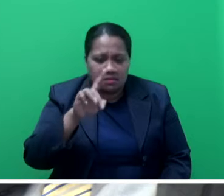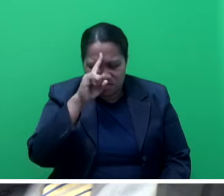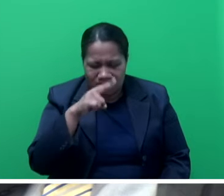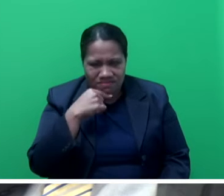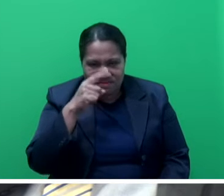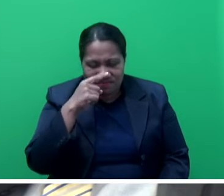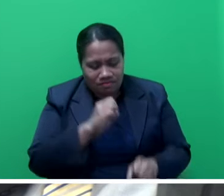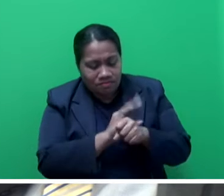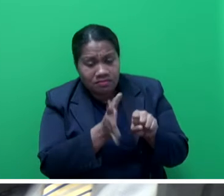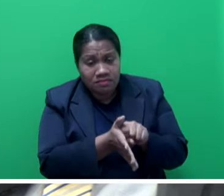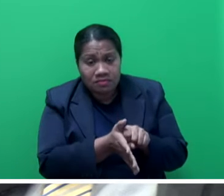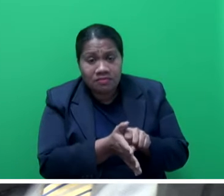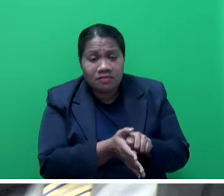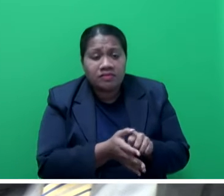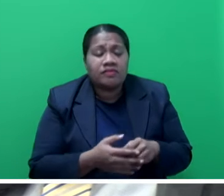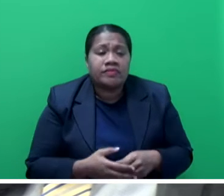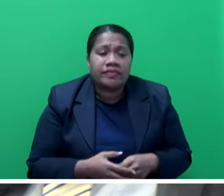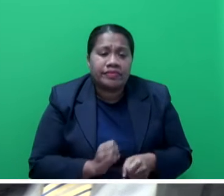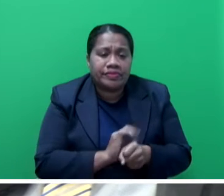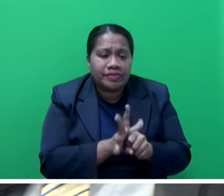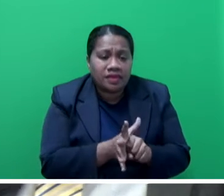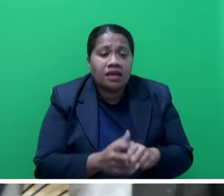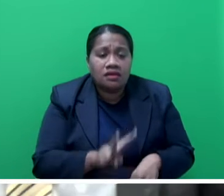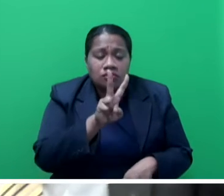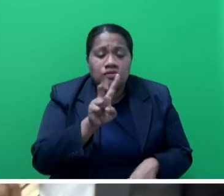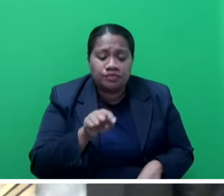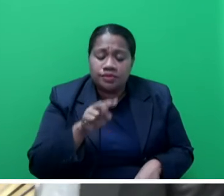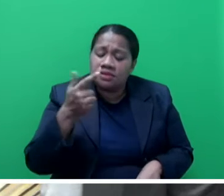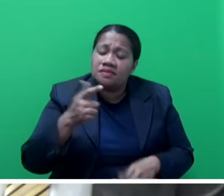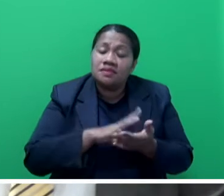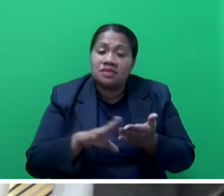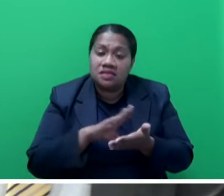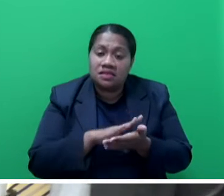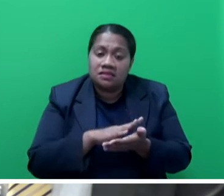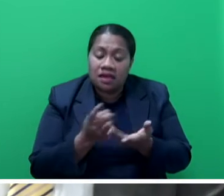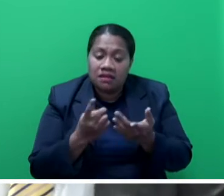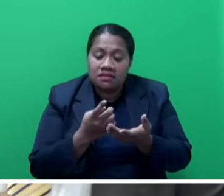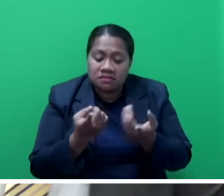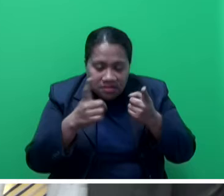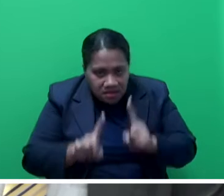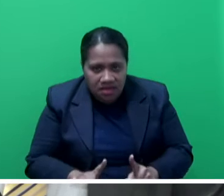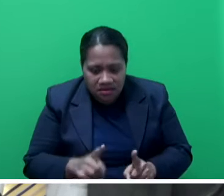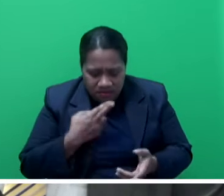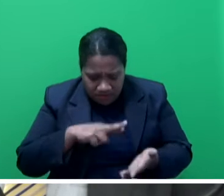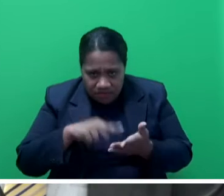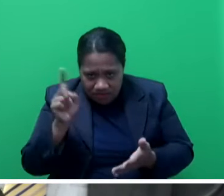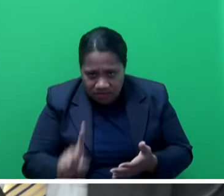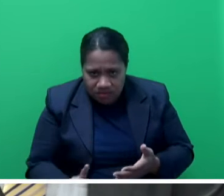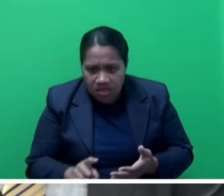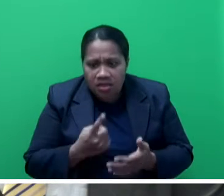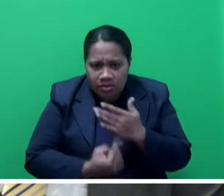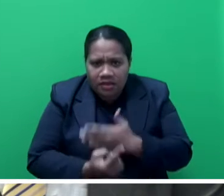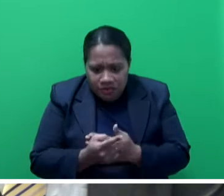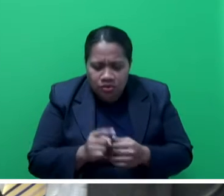COVID-19, with more than 2.7 million deaths reported today. Cases continue to increase, with